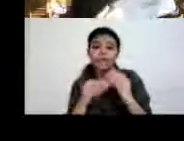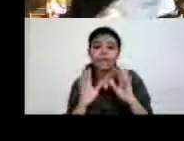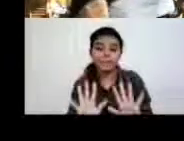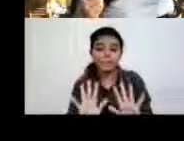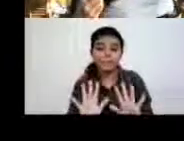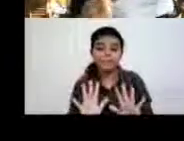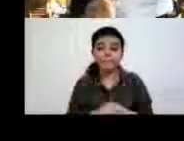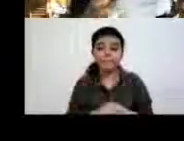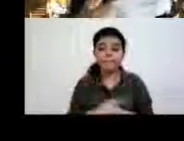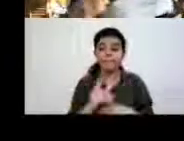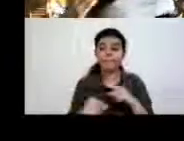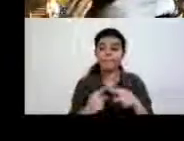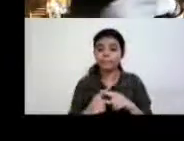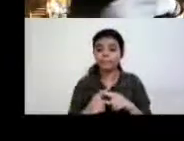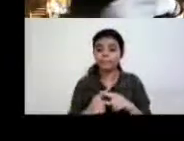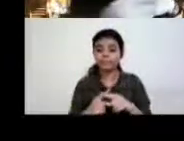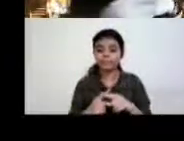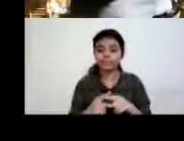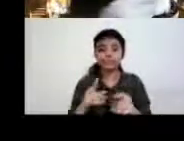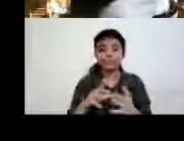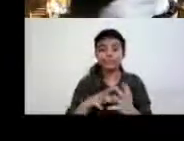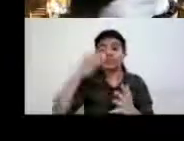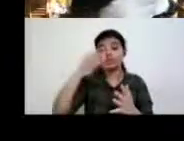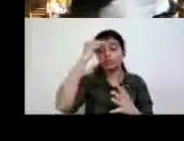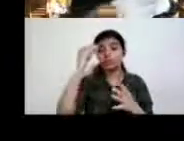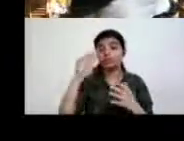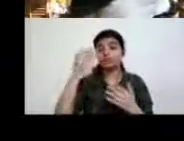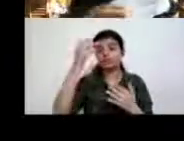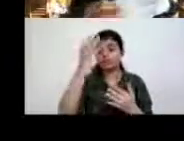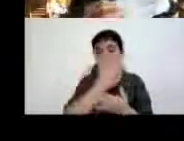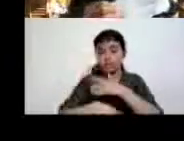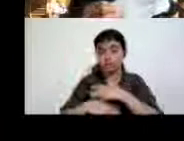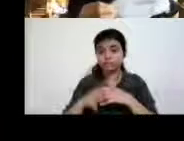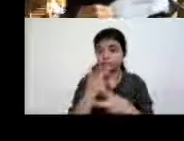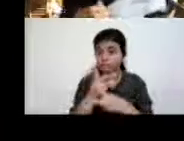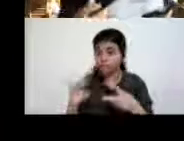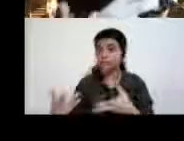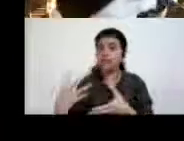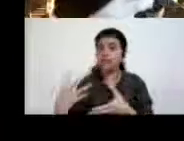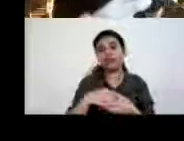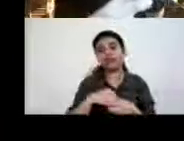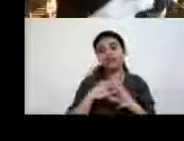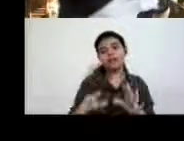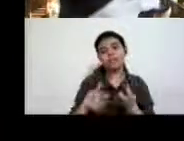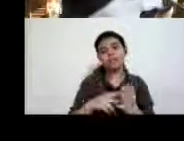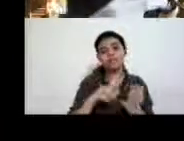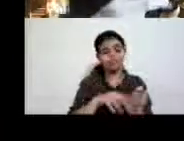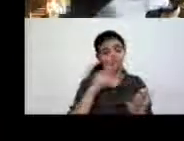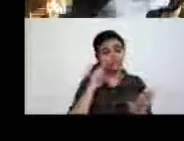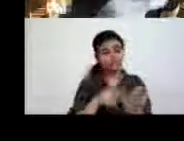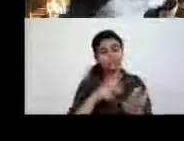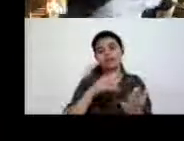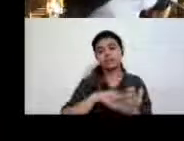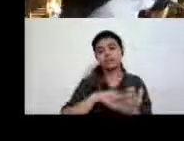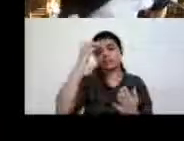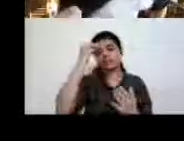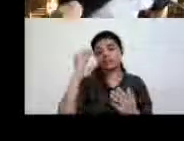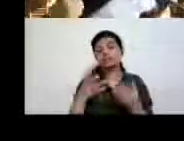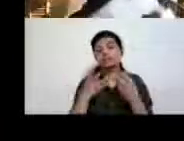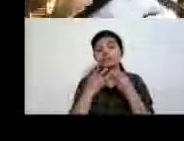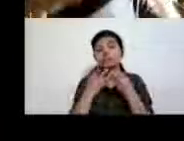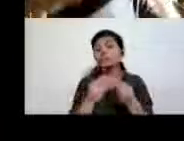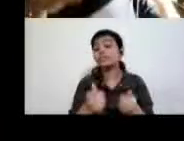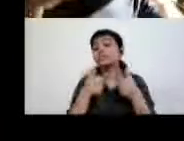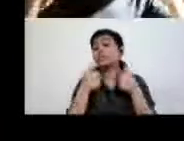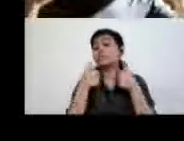to also people with learning disabilities and so on, because the fantastic solution was that we are